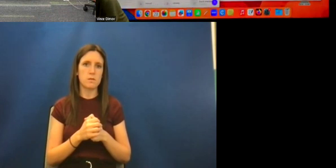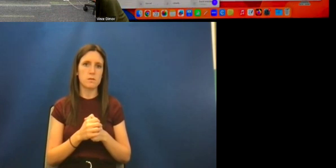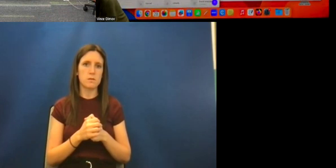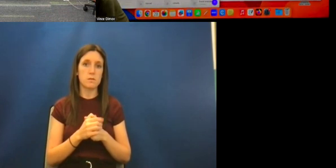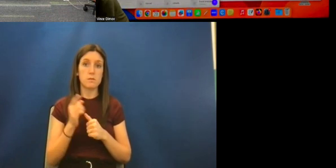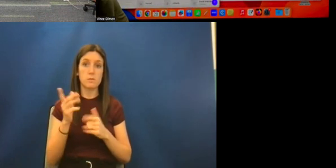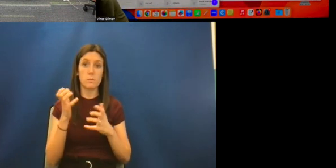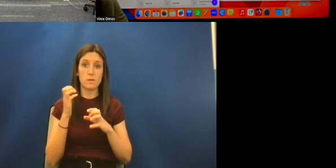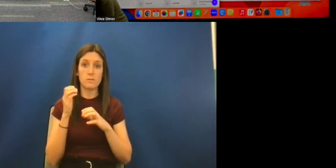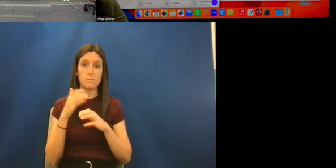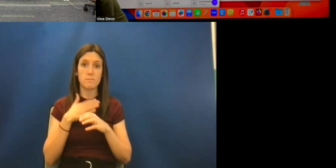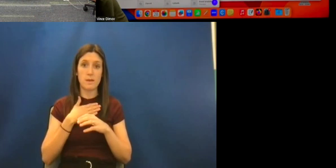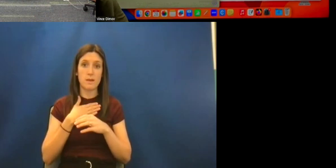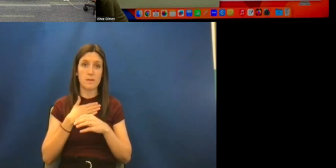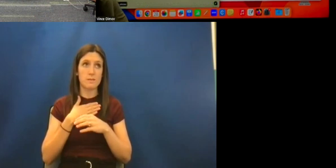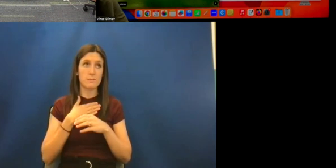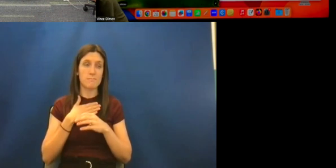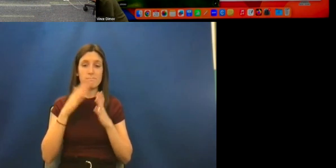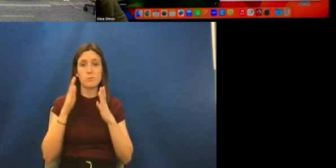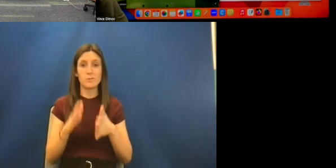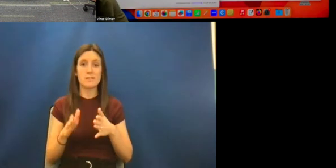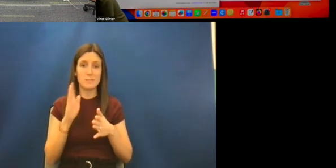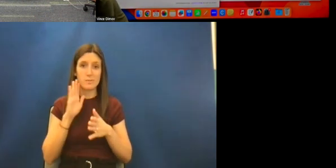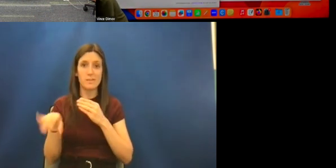Adam, do you want to be my Yeah. person? Okay.